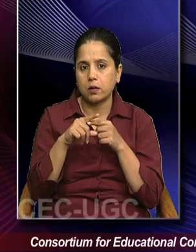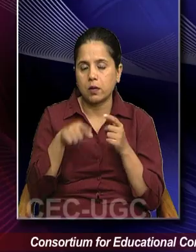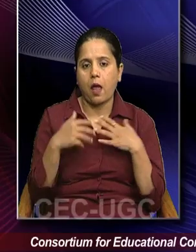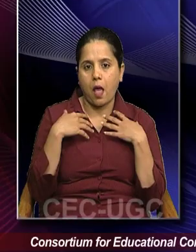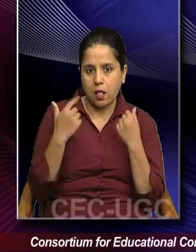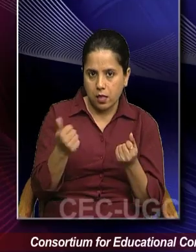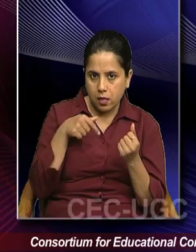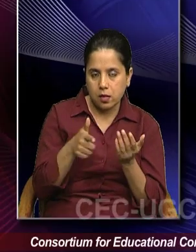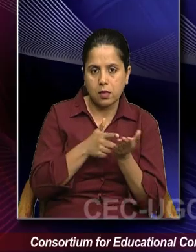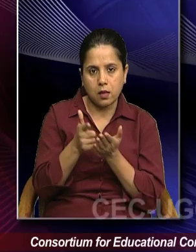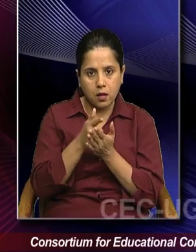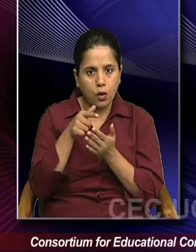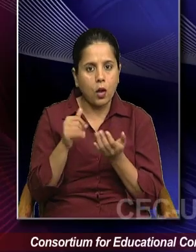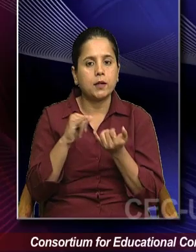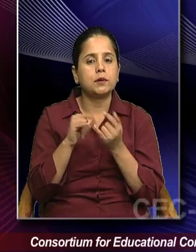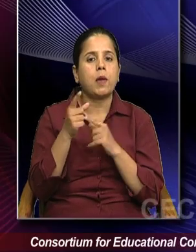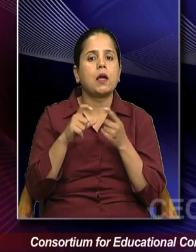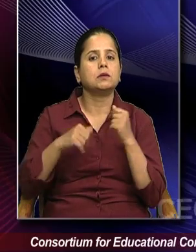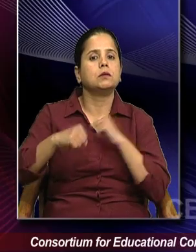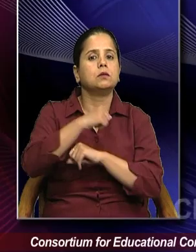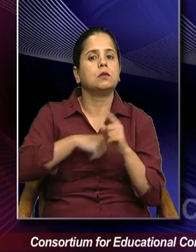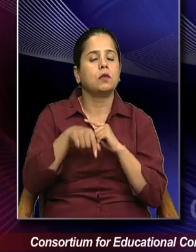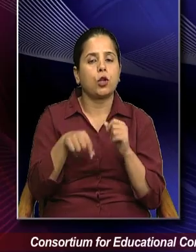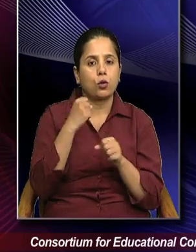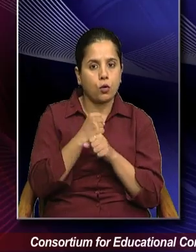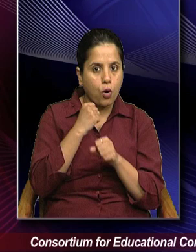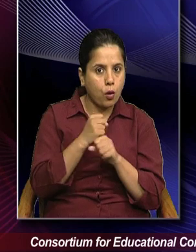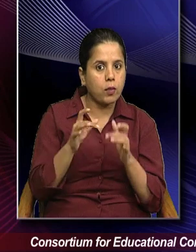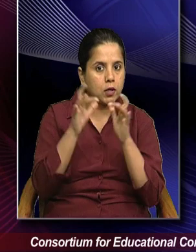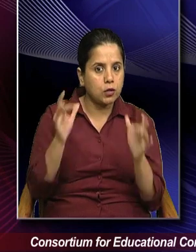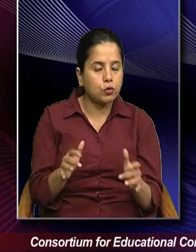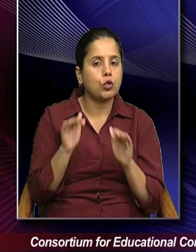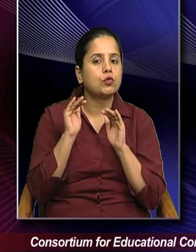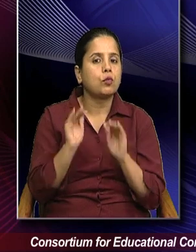health, agriculture, or space. Government and institutional support.